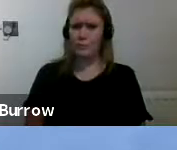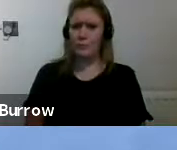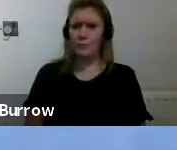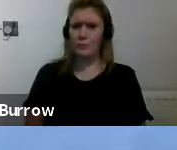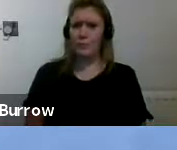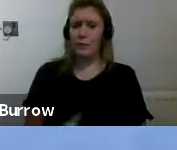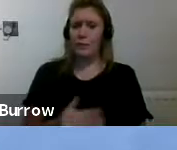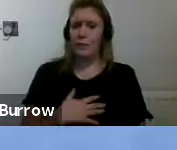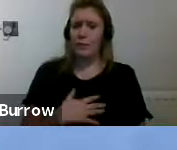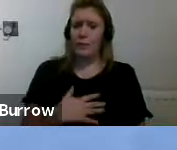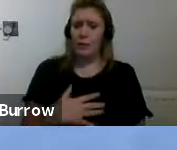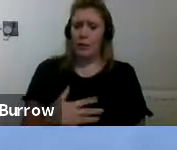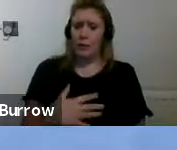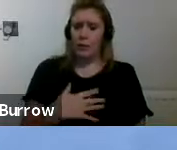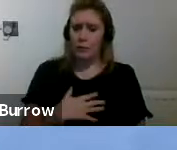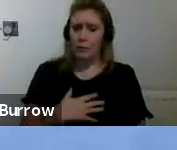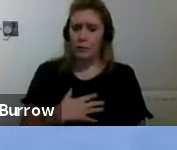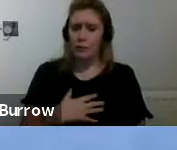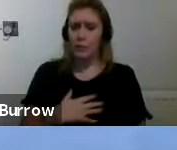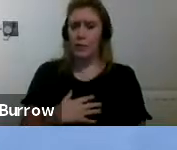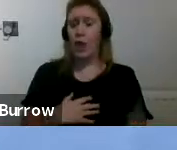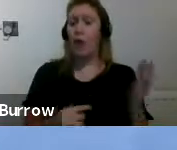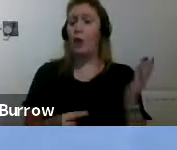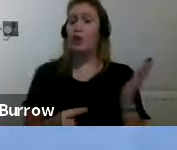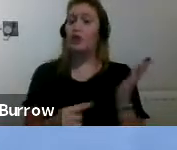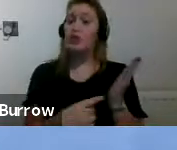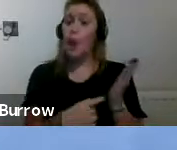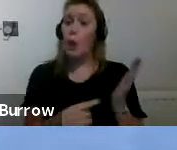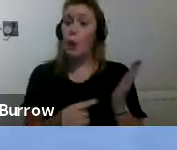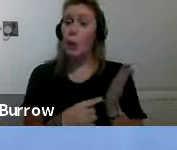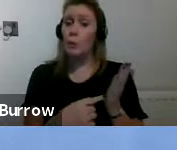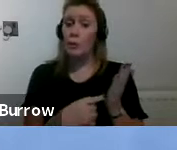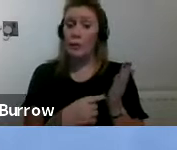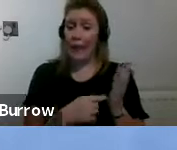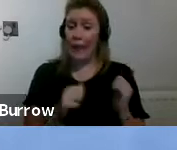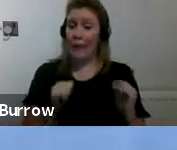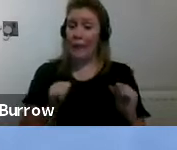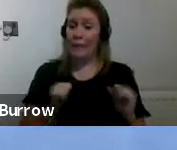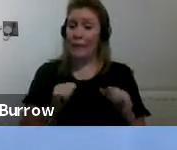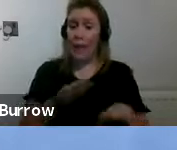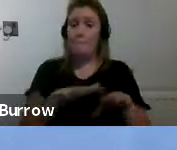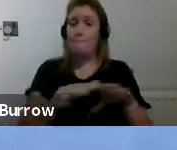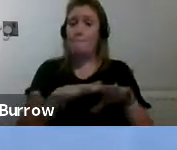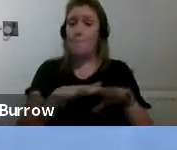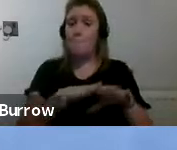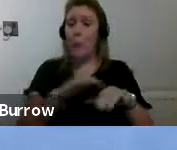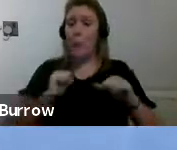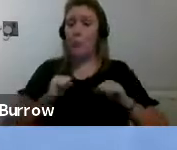Tiny man, some blue jumper.